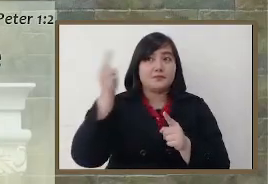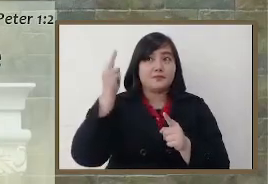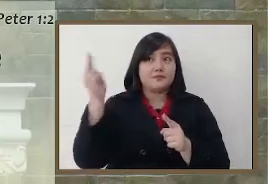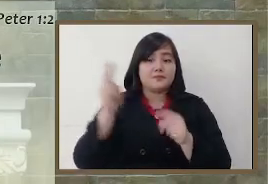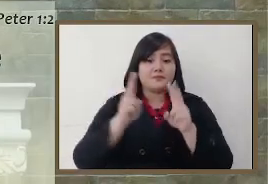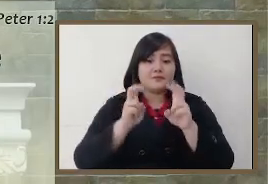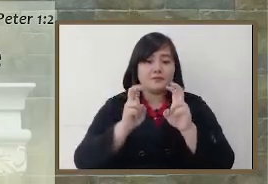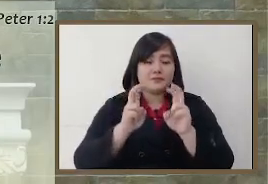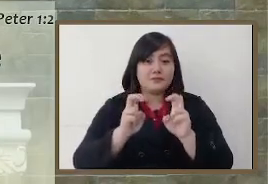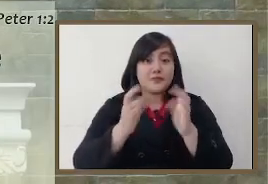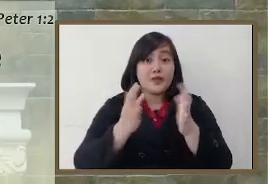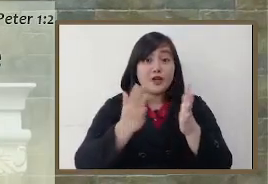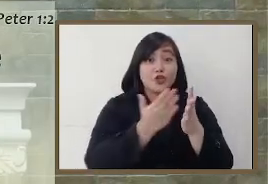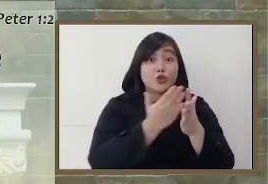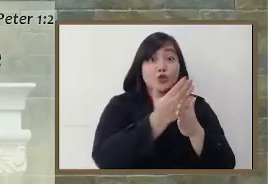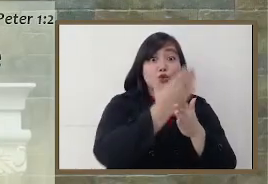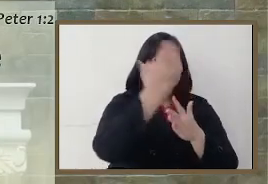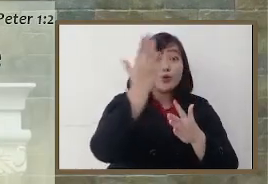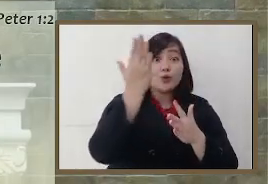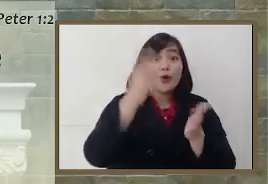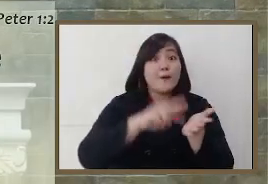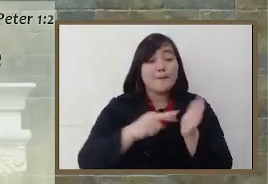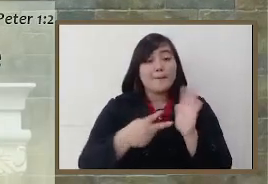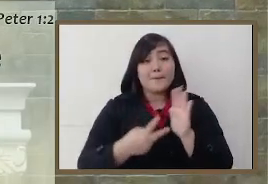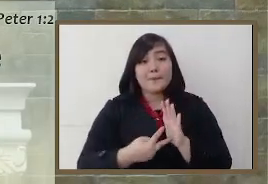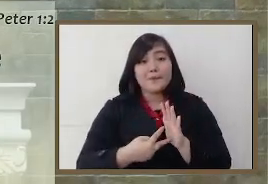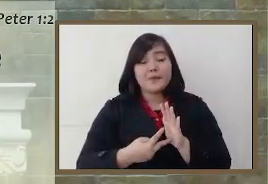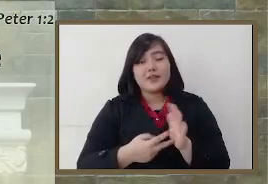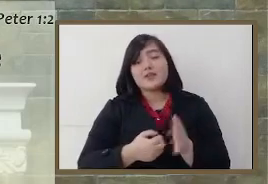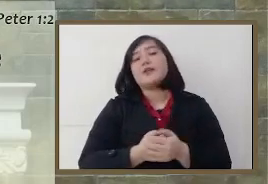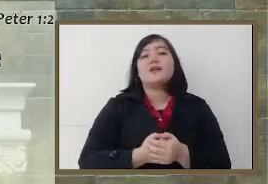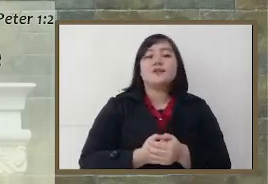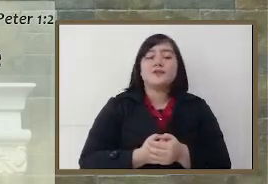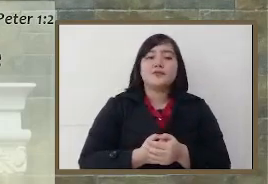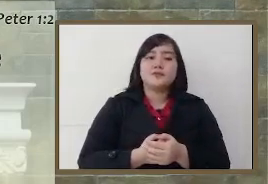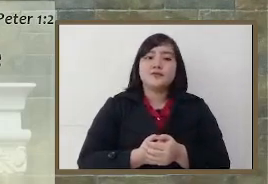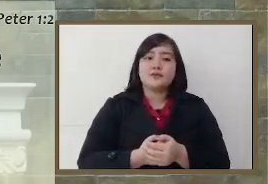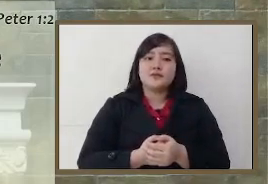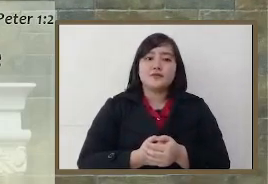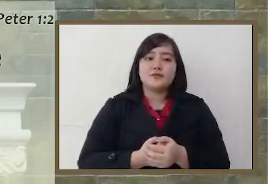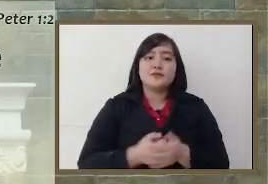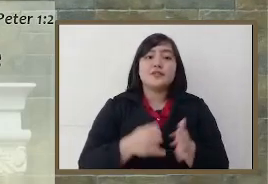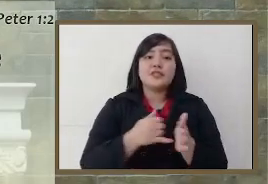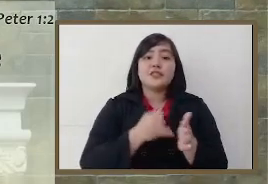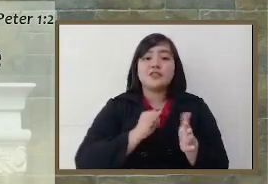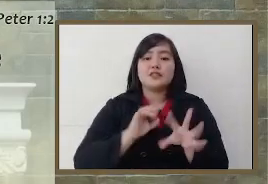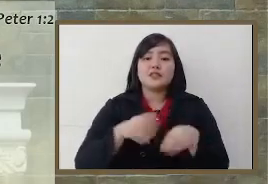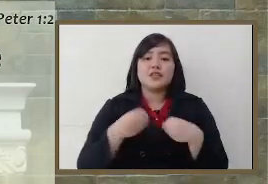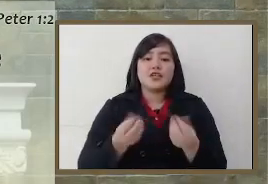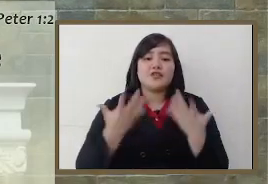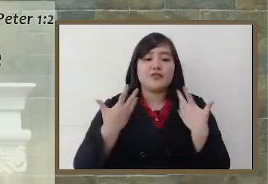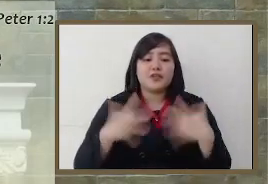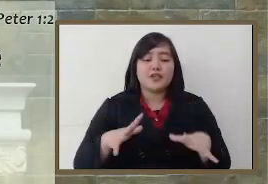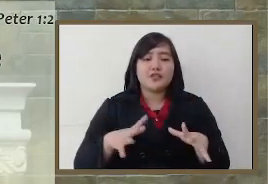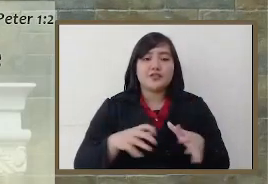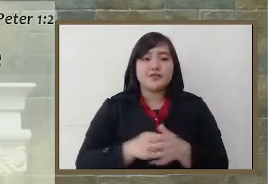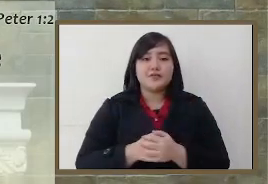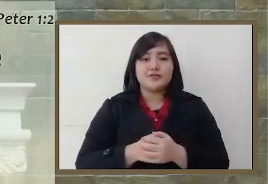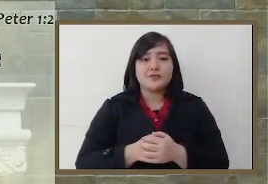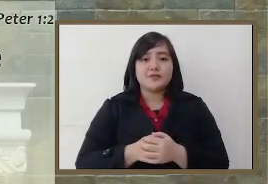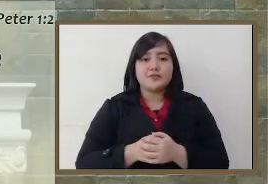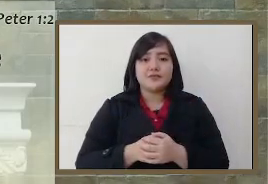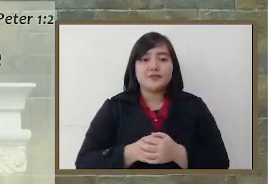hong through, it is already laid down, it is already given. Nandiyan na. You